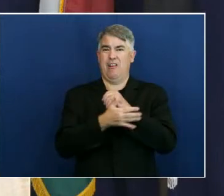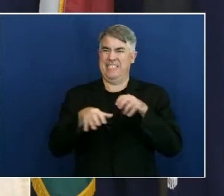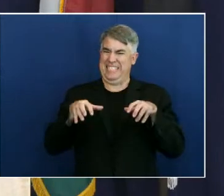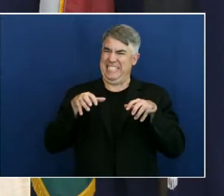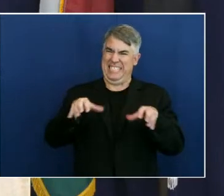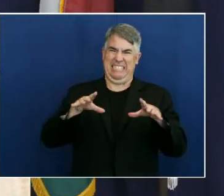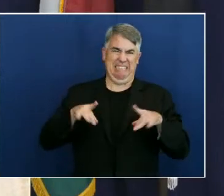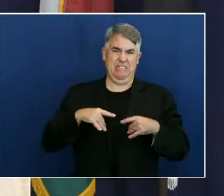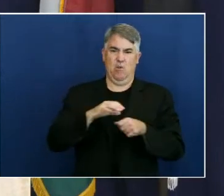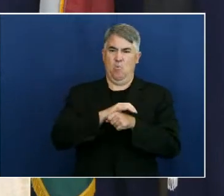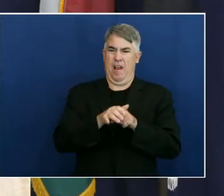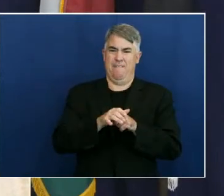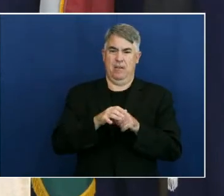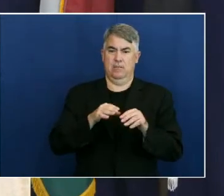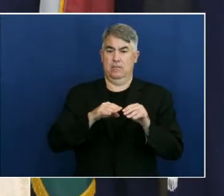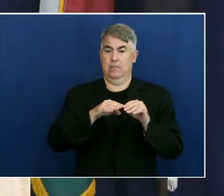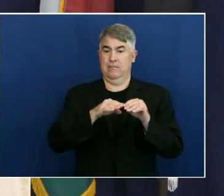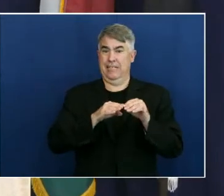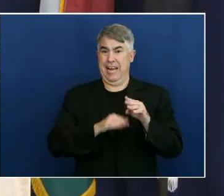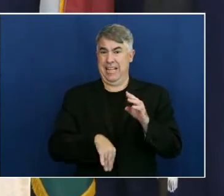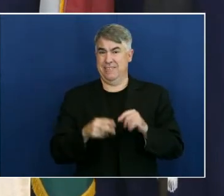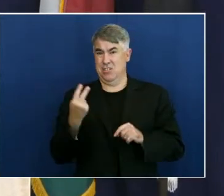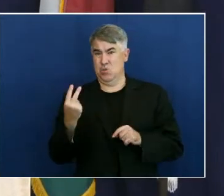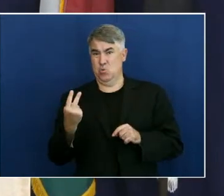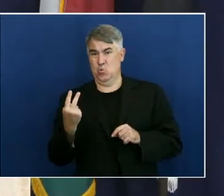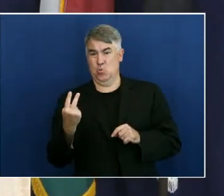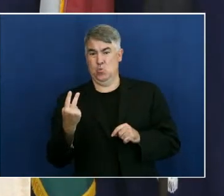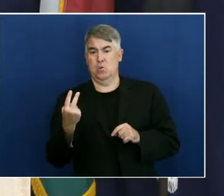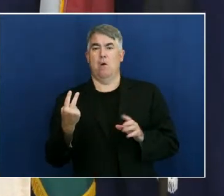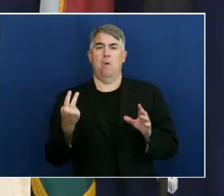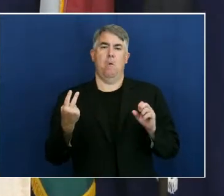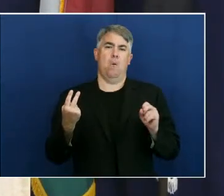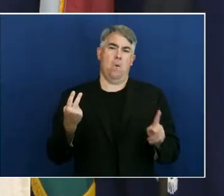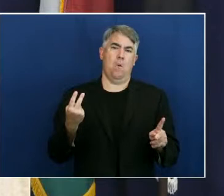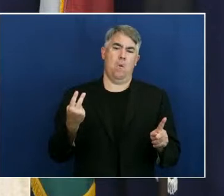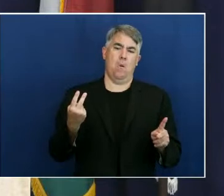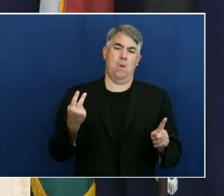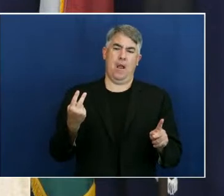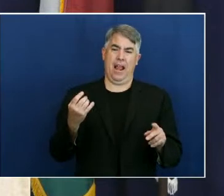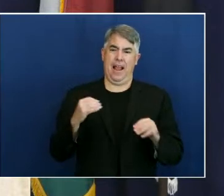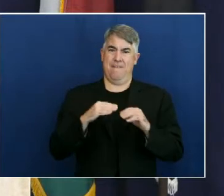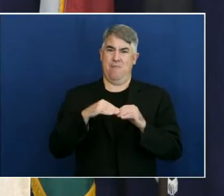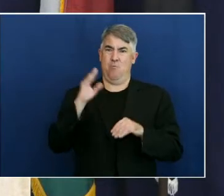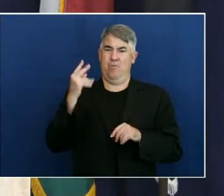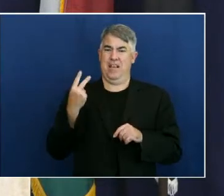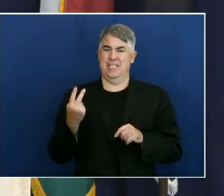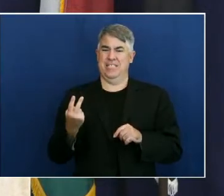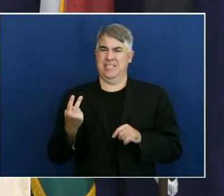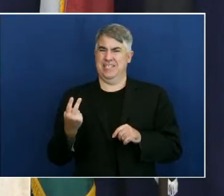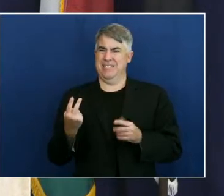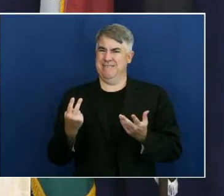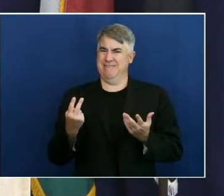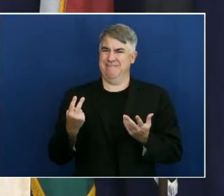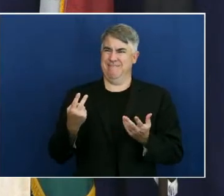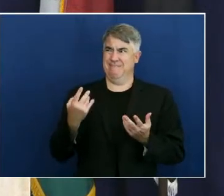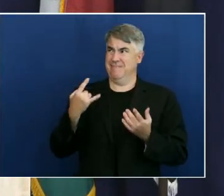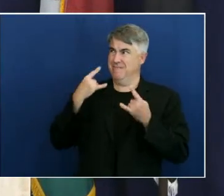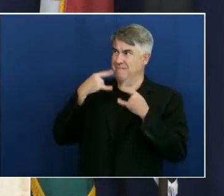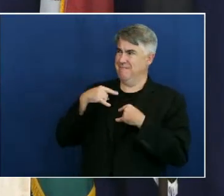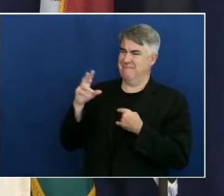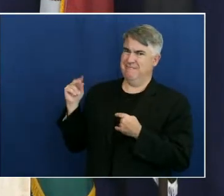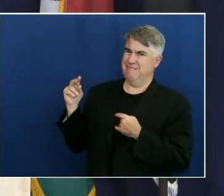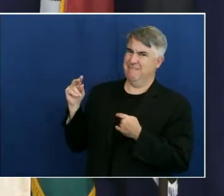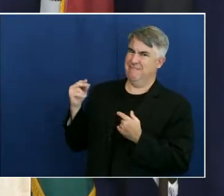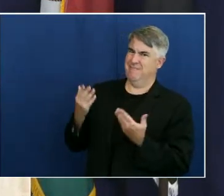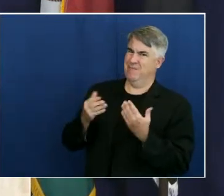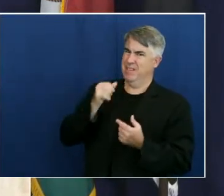2, we will have to examine whether or not we will follow through with that recommendation. But again, it depends